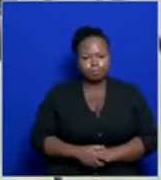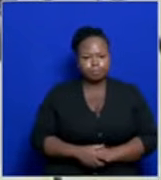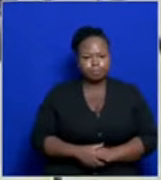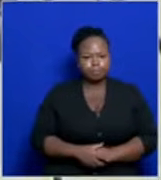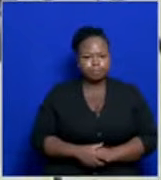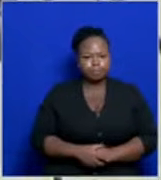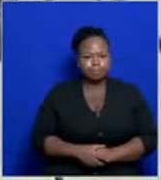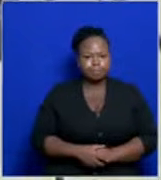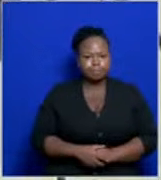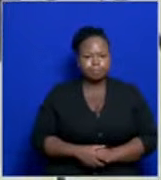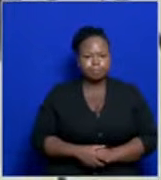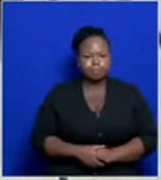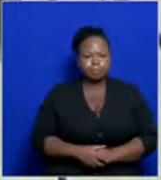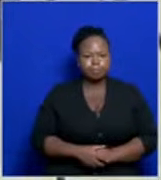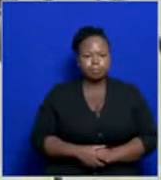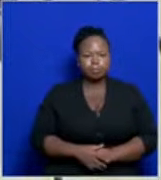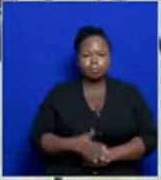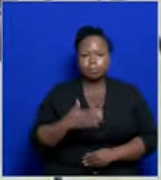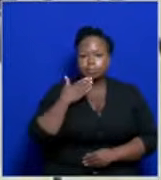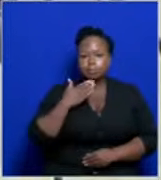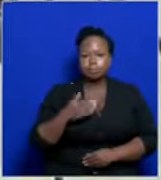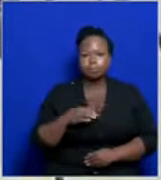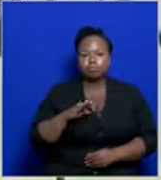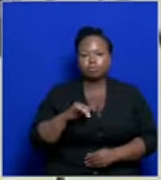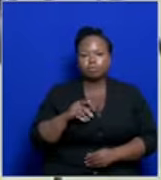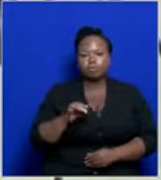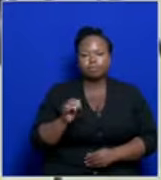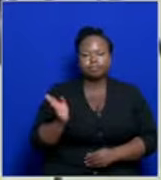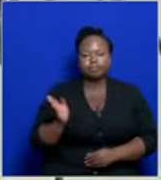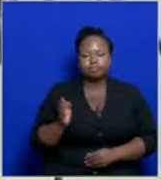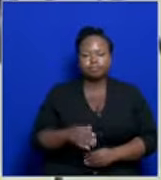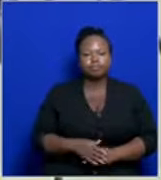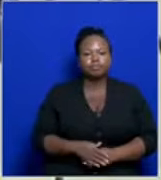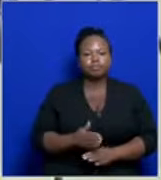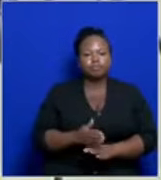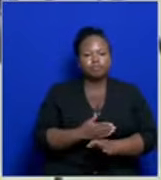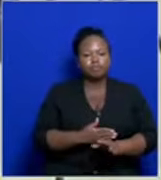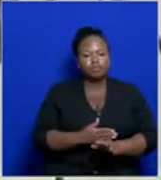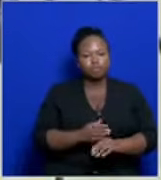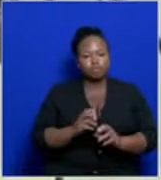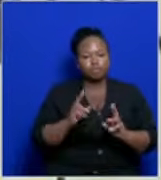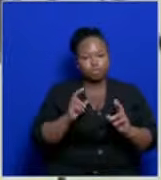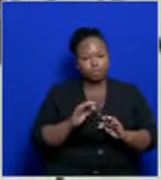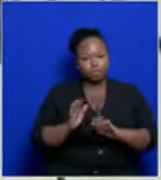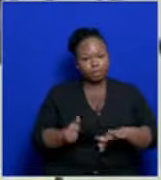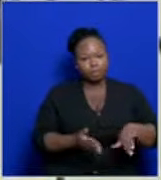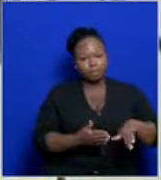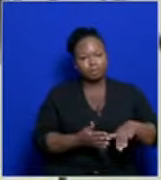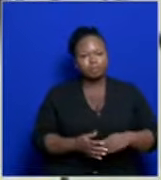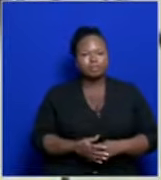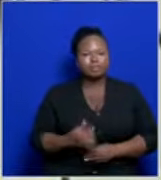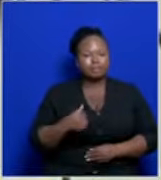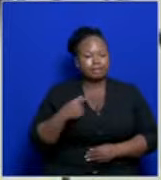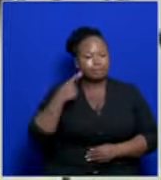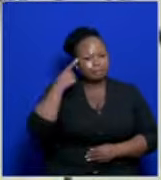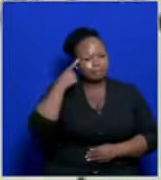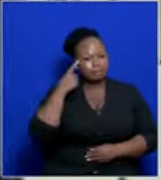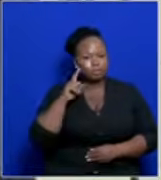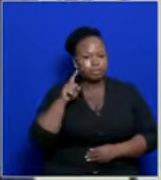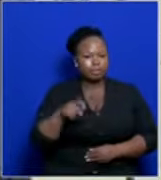Thank you, Commissioner Baloy. Before we leave this topic, I think it's necessary that we deal with your